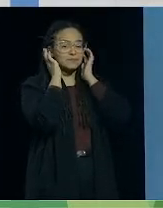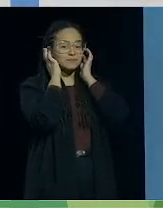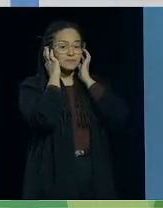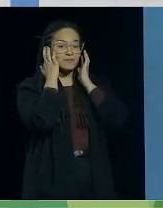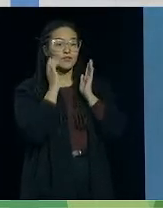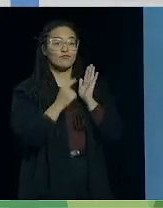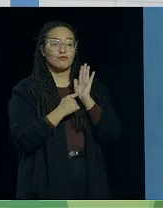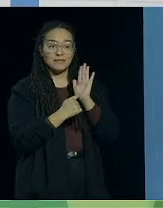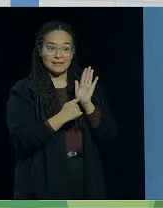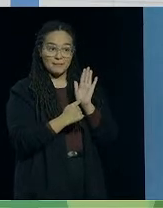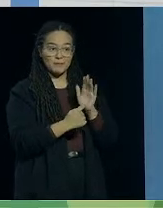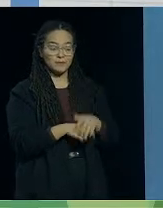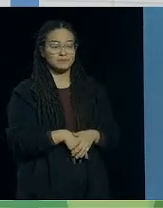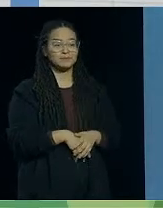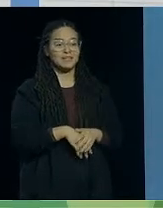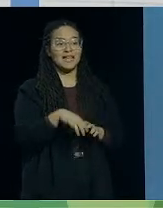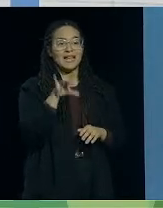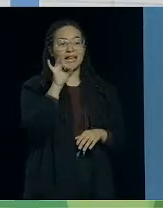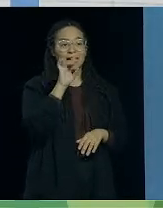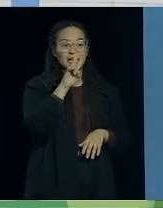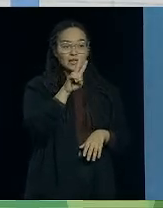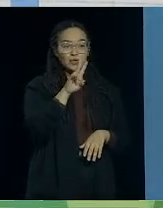results. For instance,